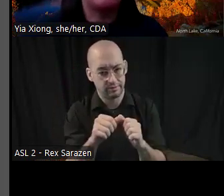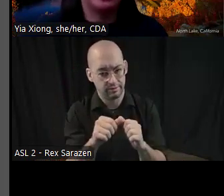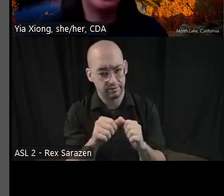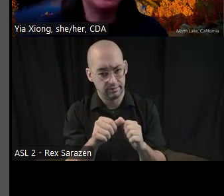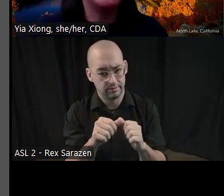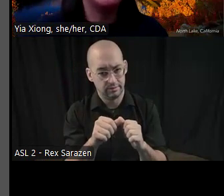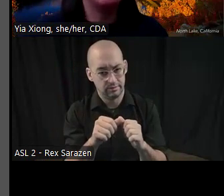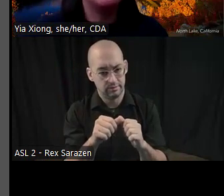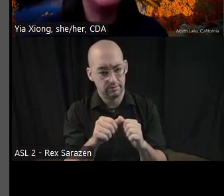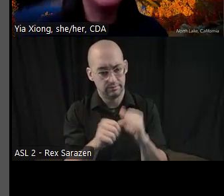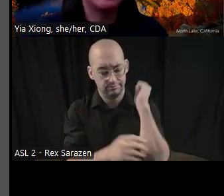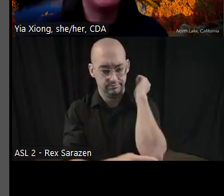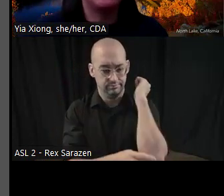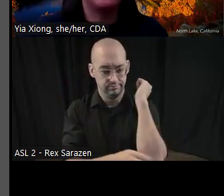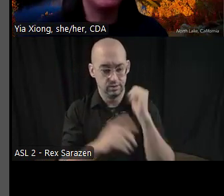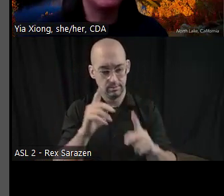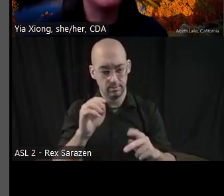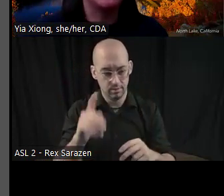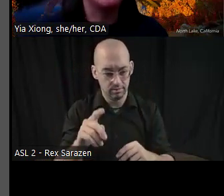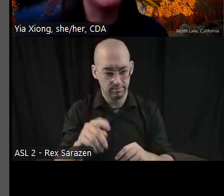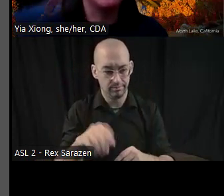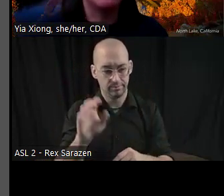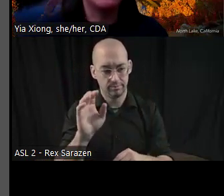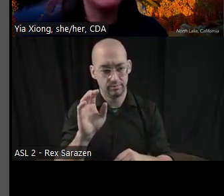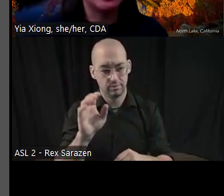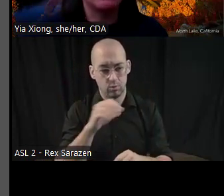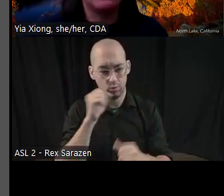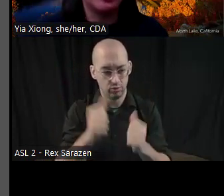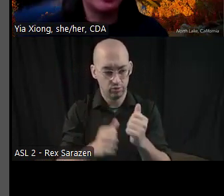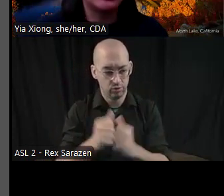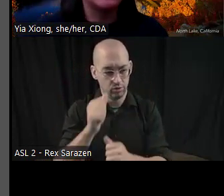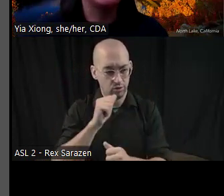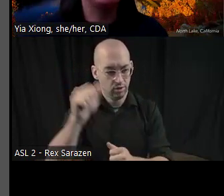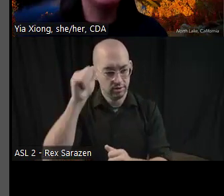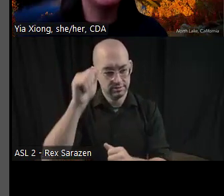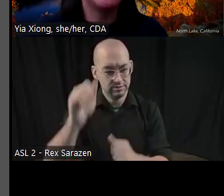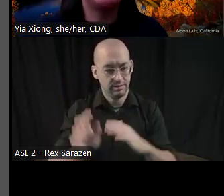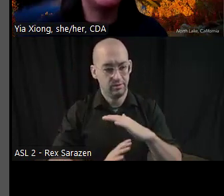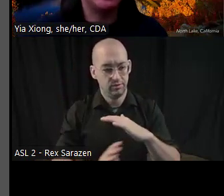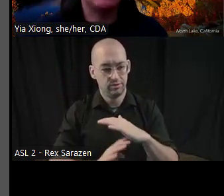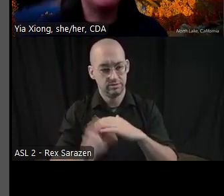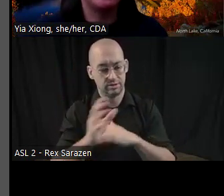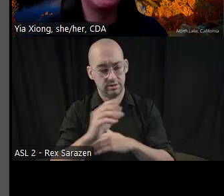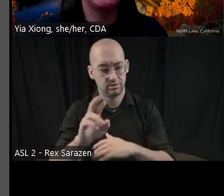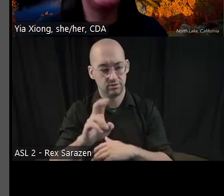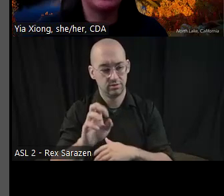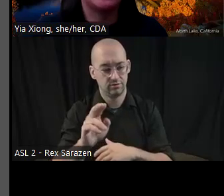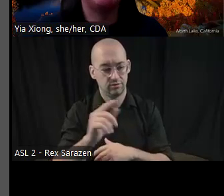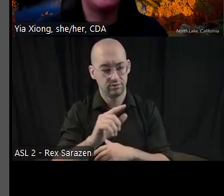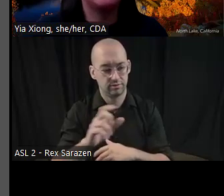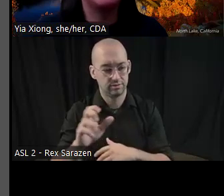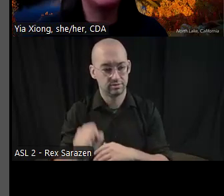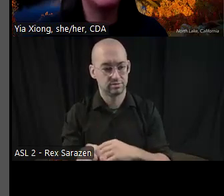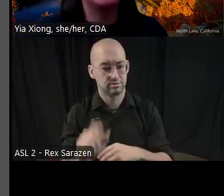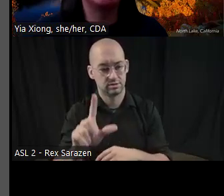priority populations, we list out the older adults, immigrants, and refugees, and then we listed out the